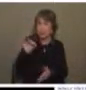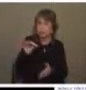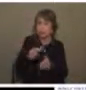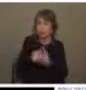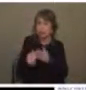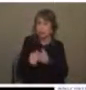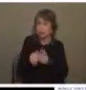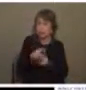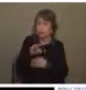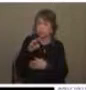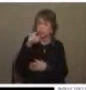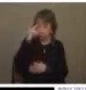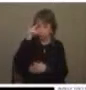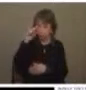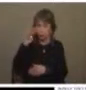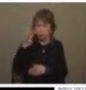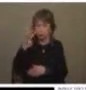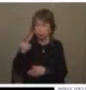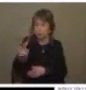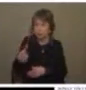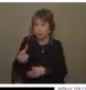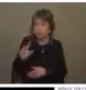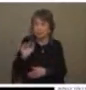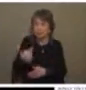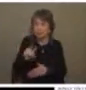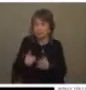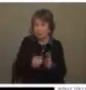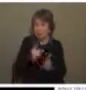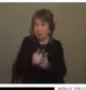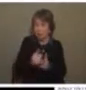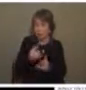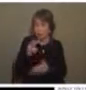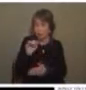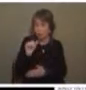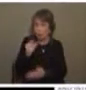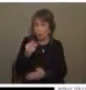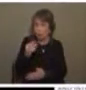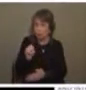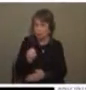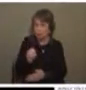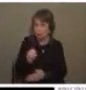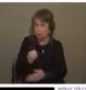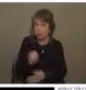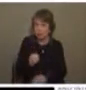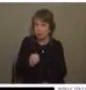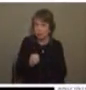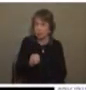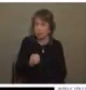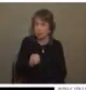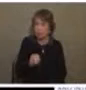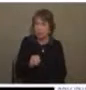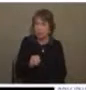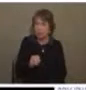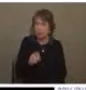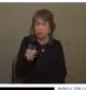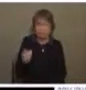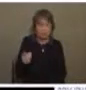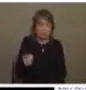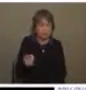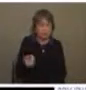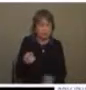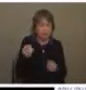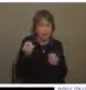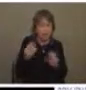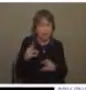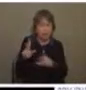56% of the nation's median hourly wage, and it has a significant gap. There's a significant proportion in the next slide